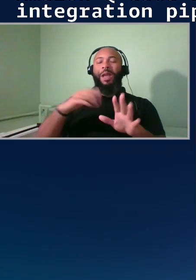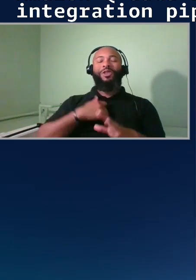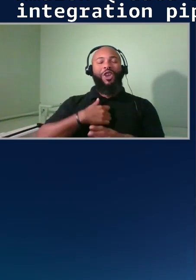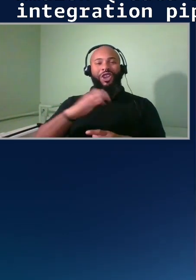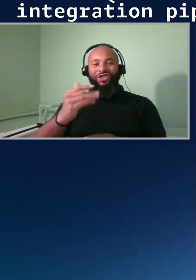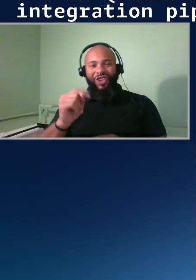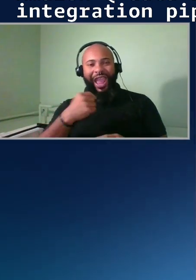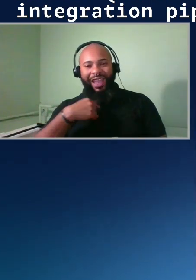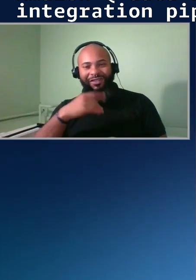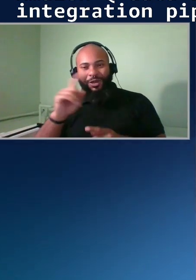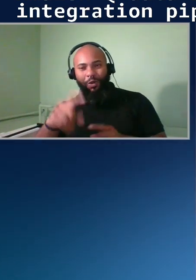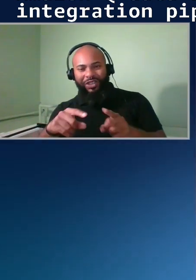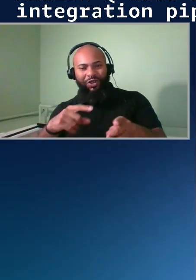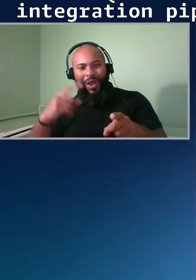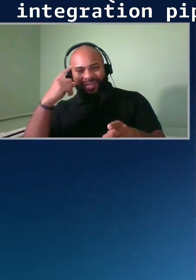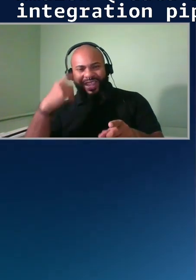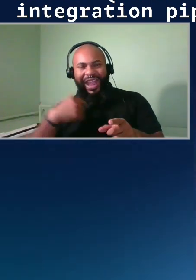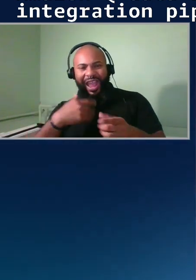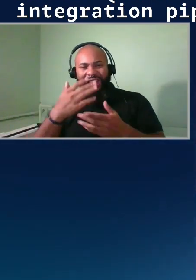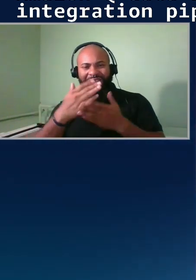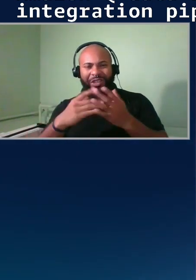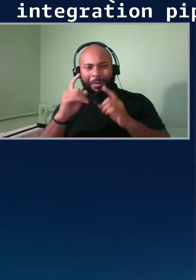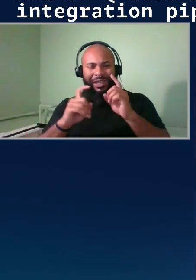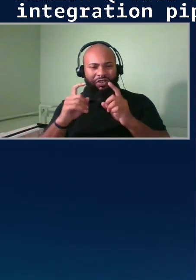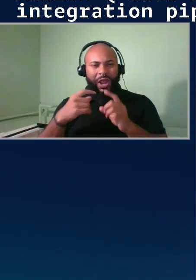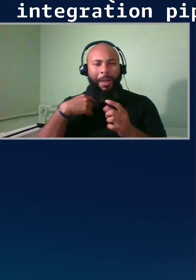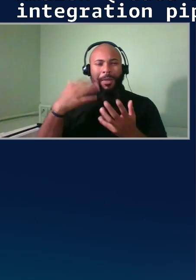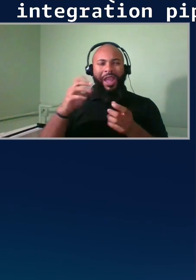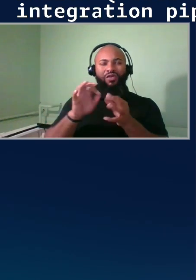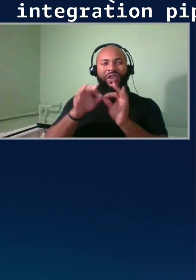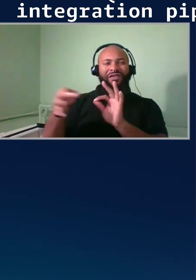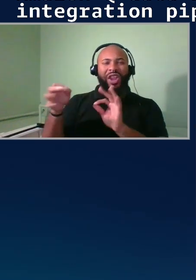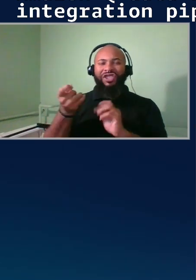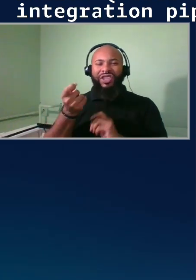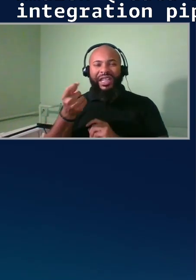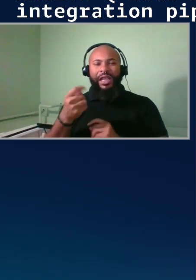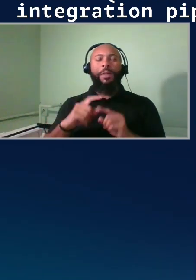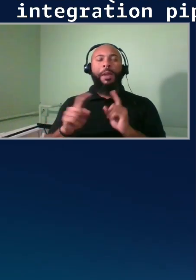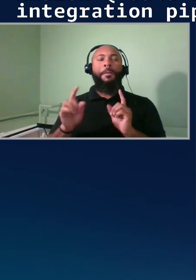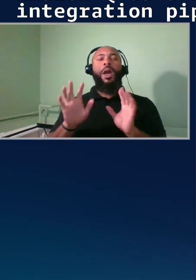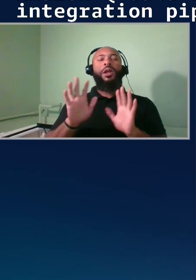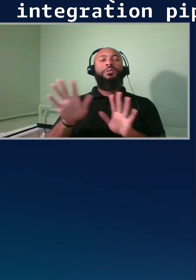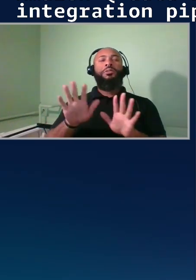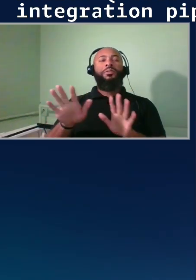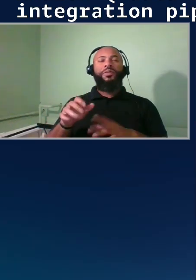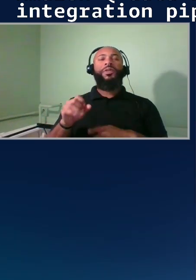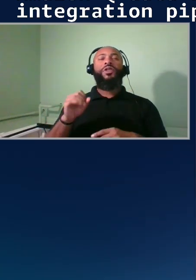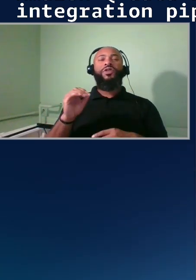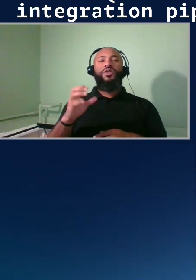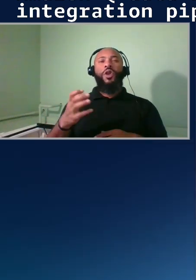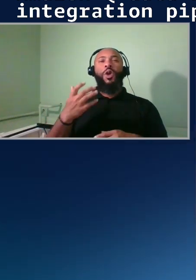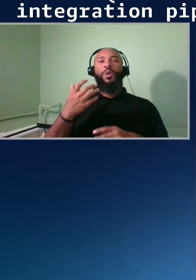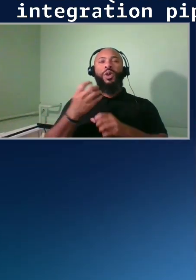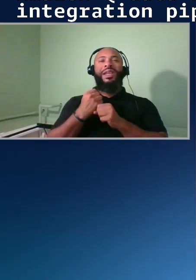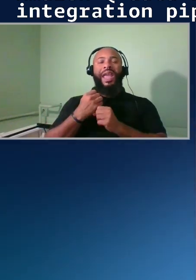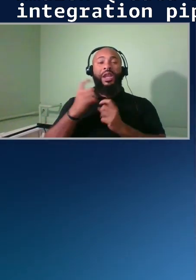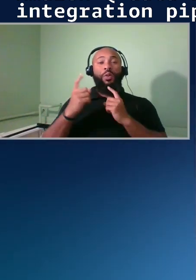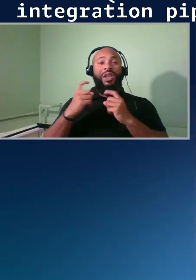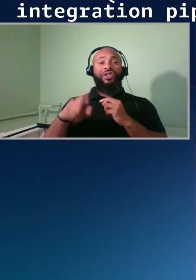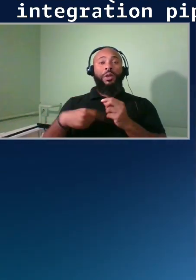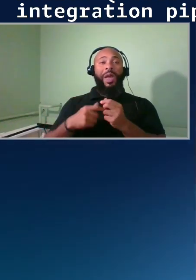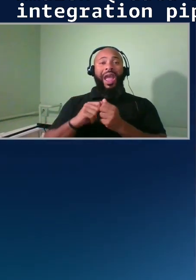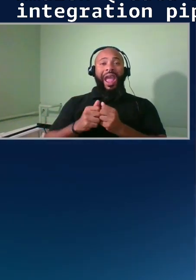think these are interesting questions. I might rephrase just a bit, but along these lines, so we are getting questions around how does Q generate the